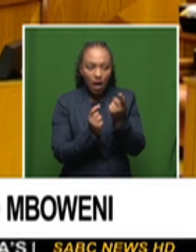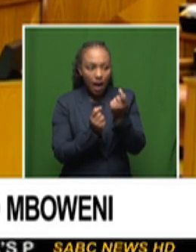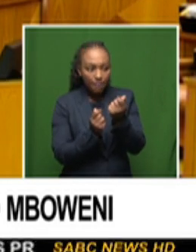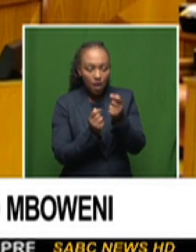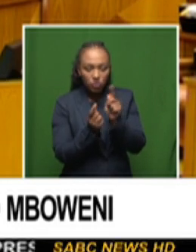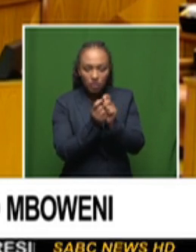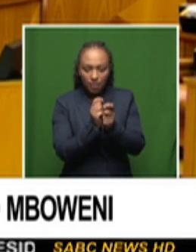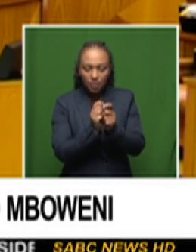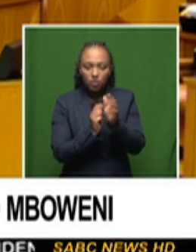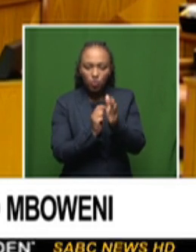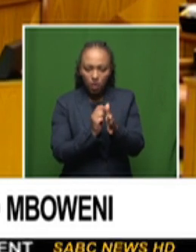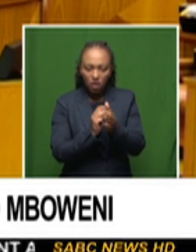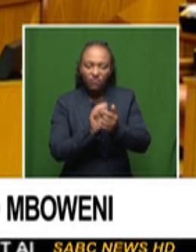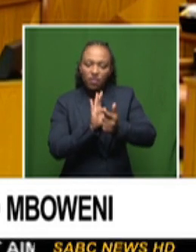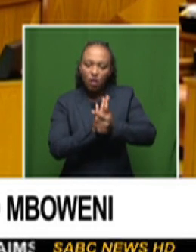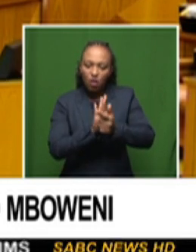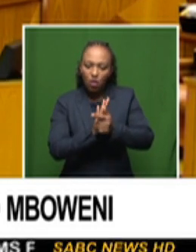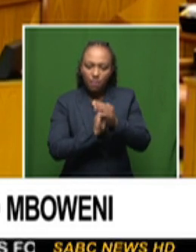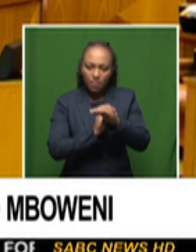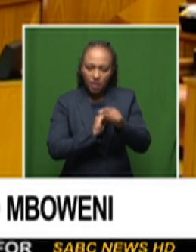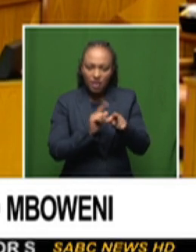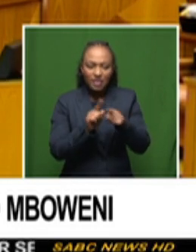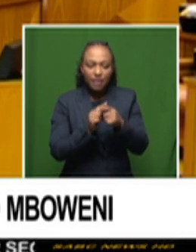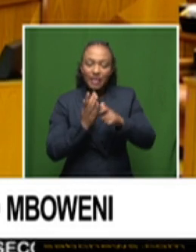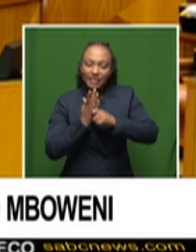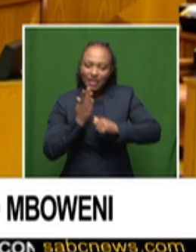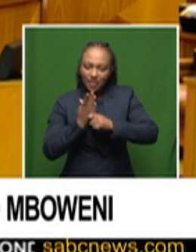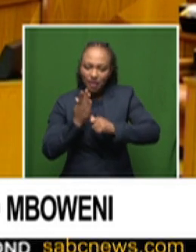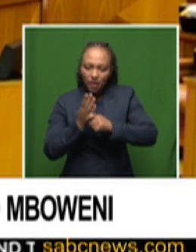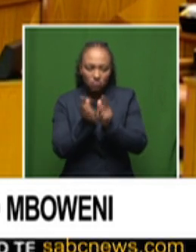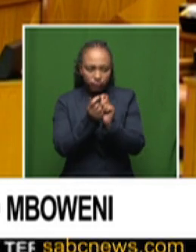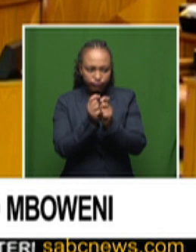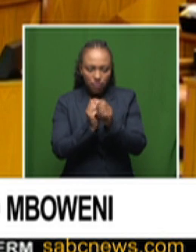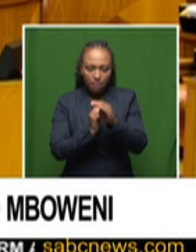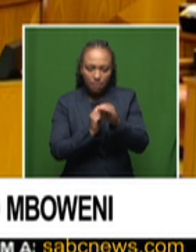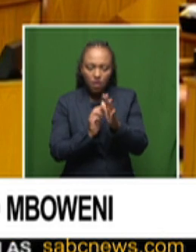of revenue laws bill, and of the taxation laws amendment bill.